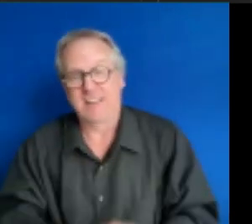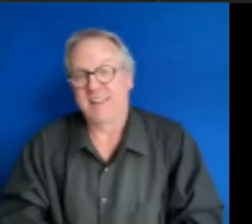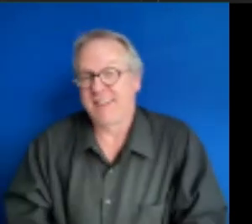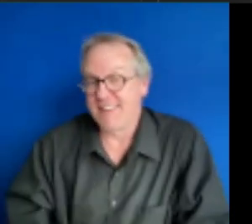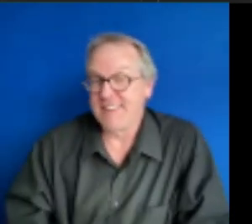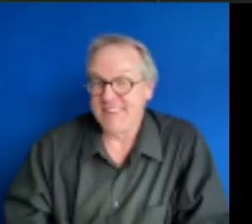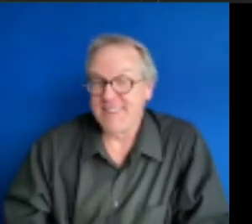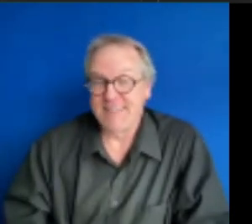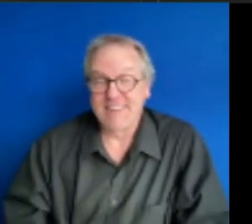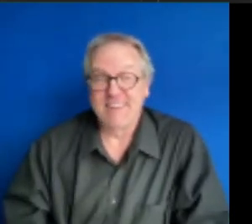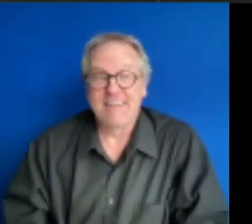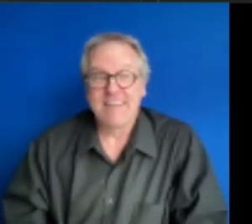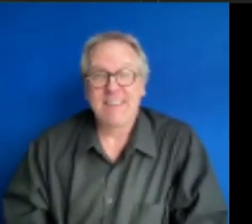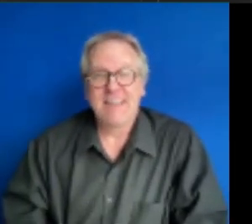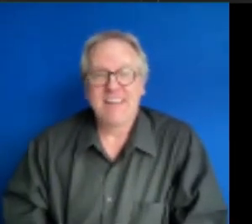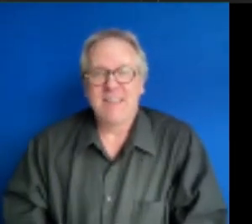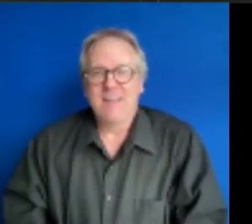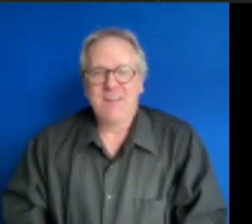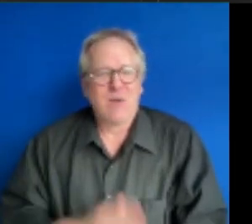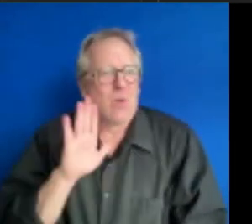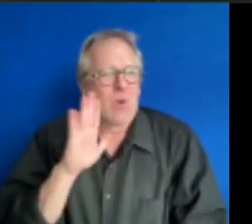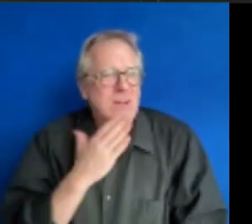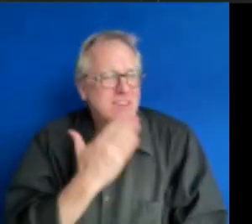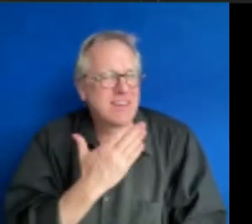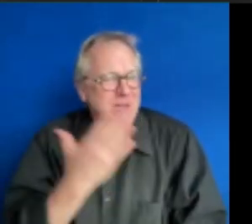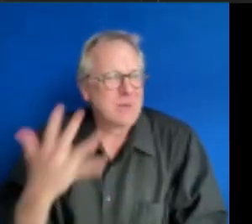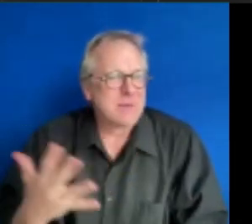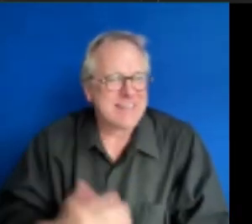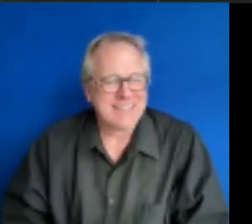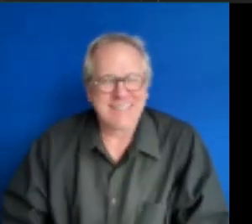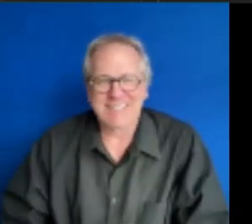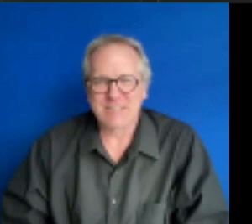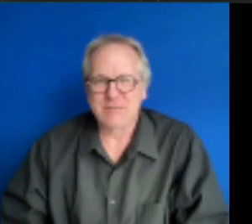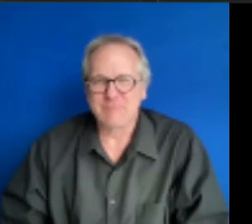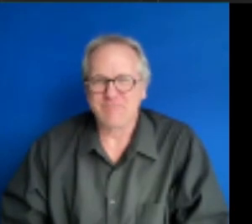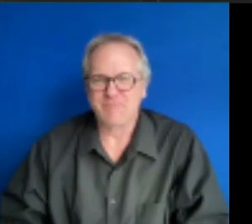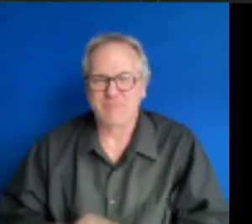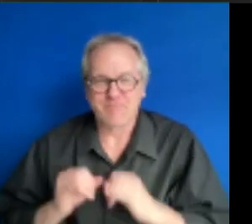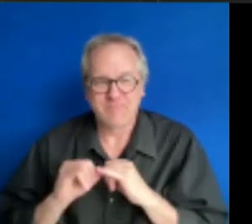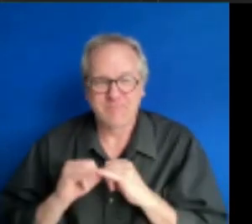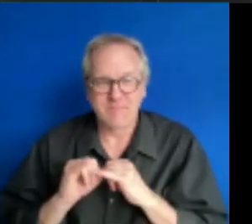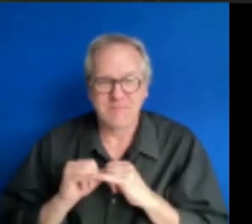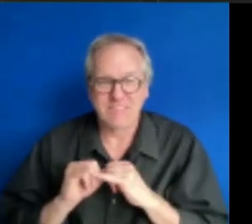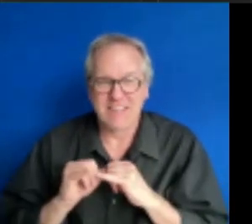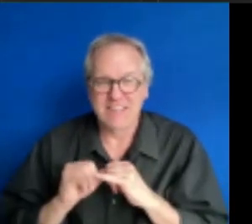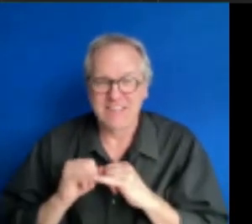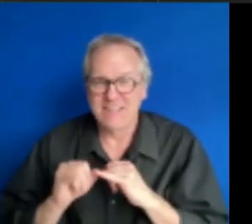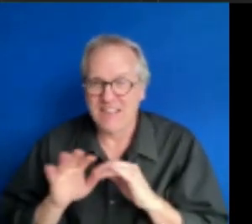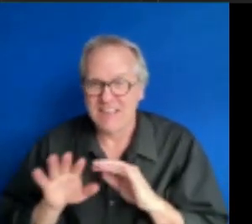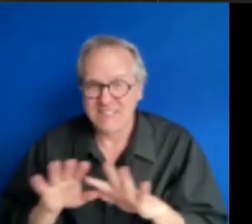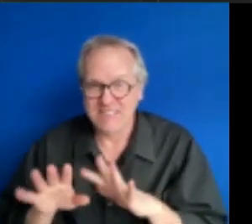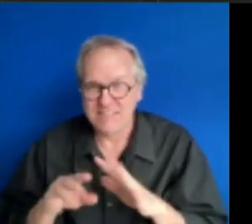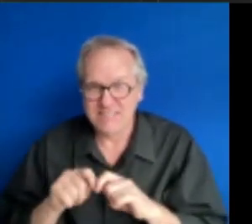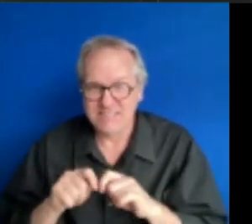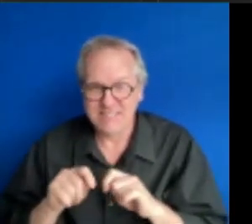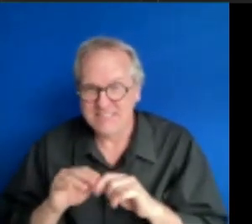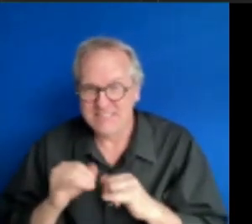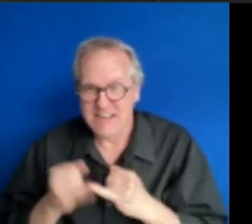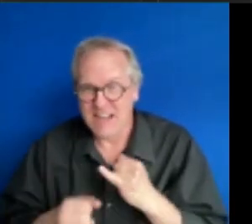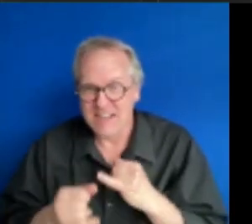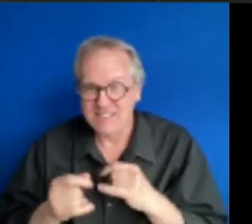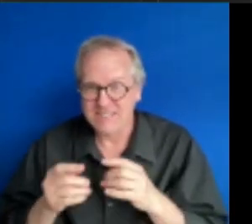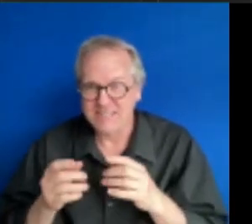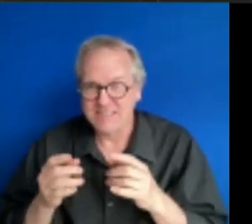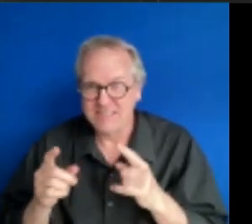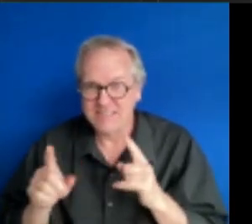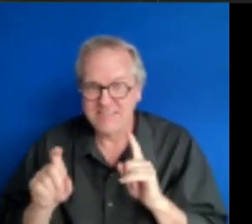Wonderful. Thank you. Thank you so much. All right, last chance for a final word here.